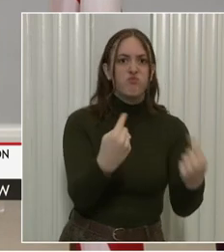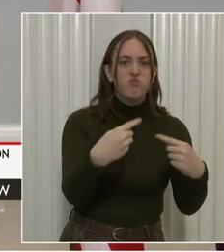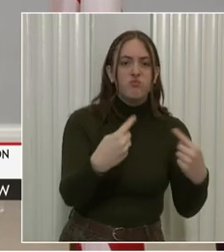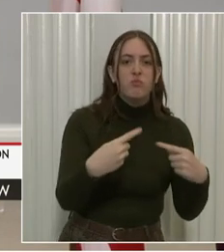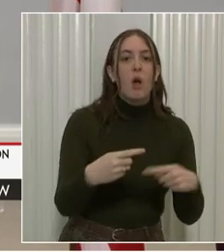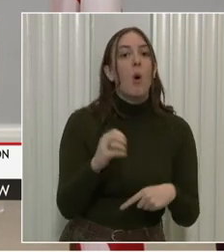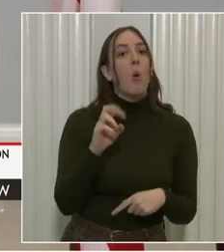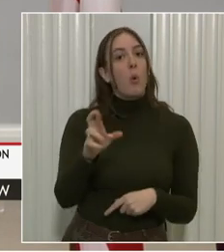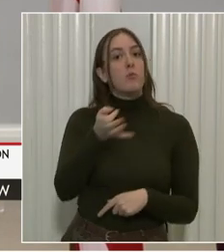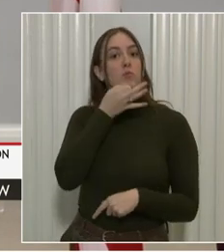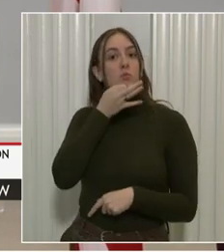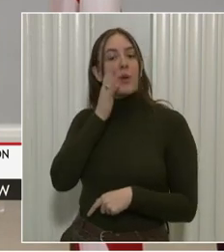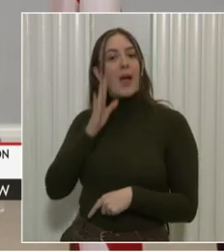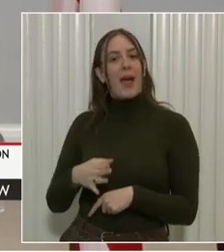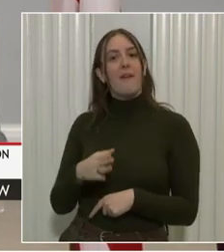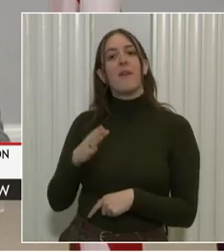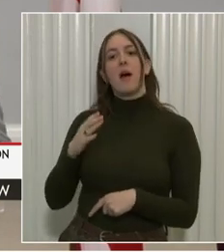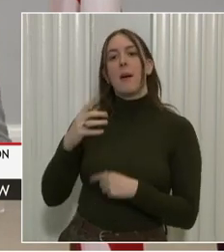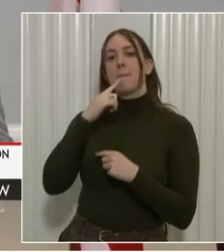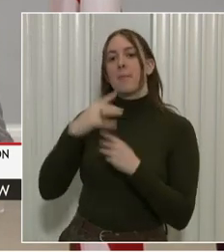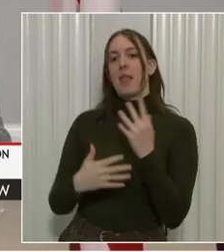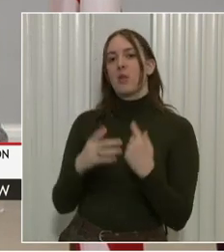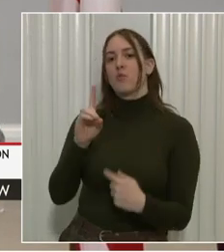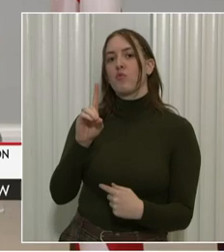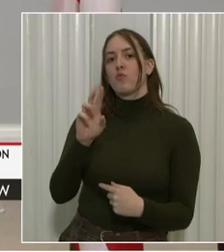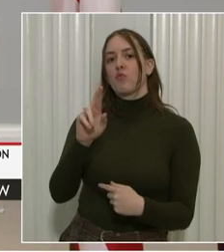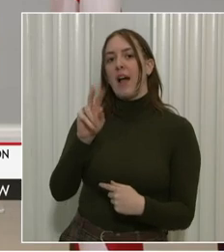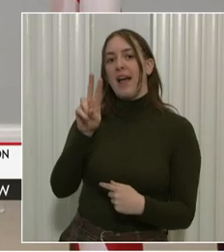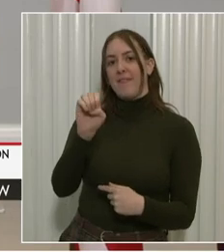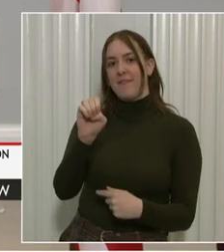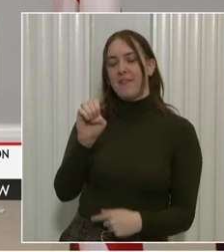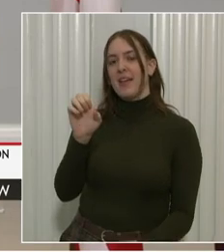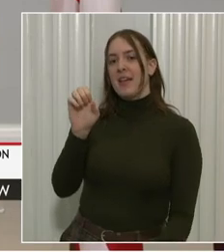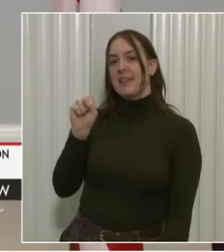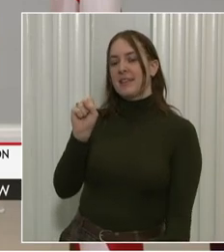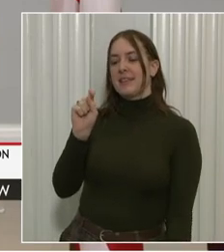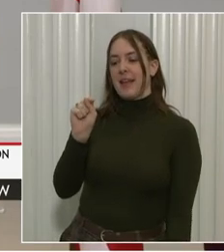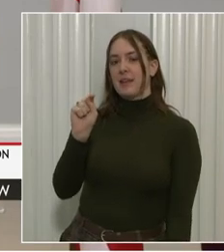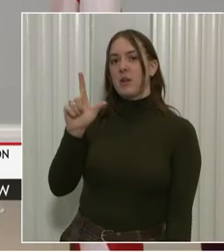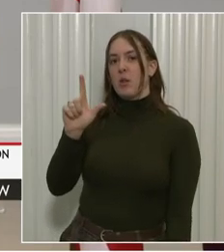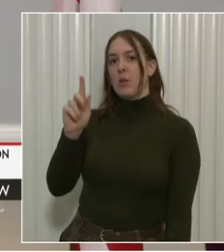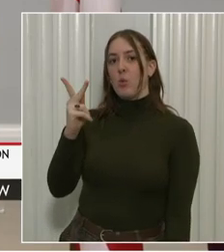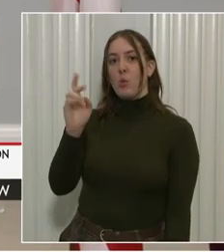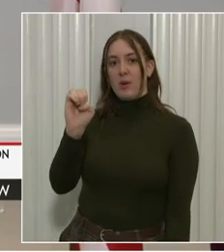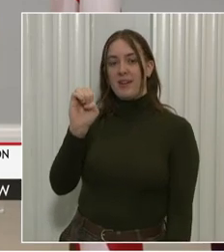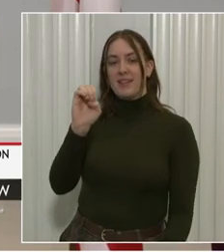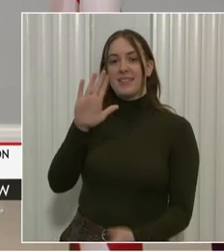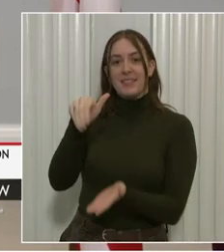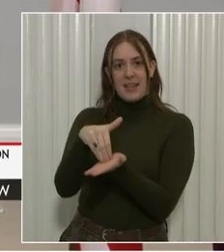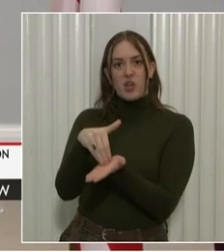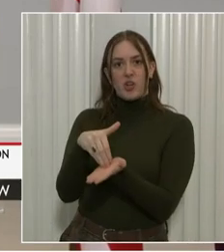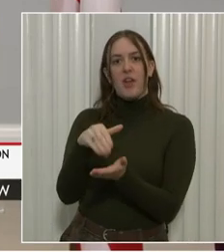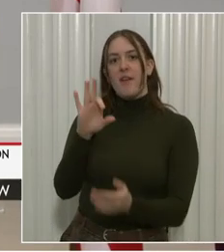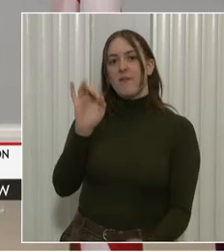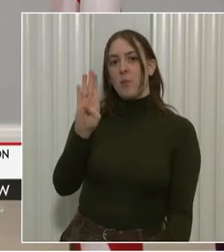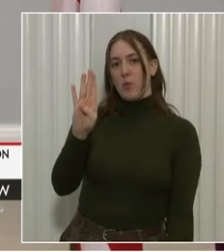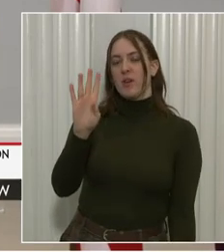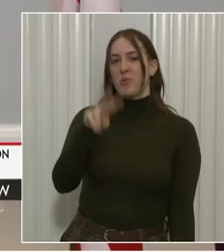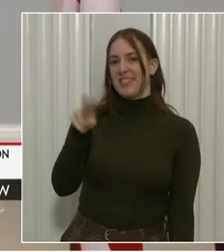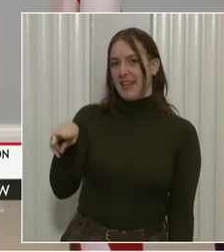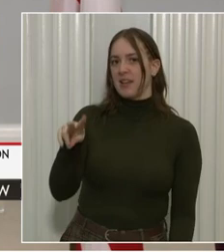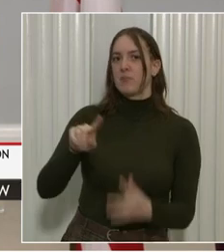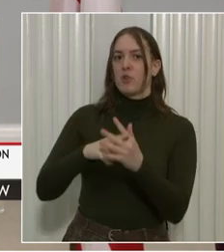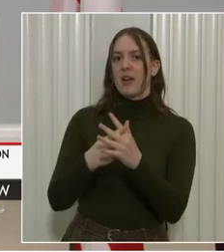drive in Ward 7 at St. Luke's Center on February the 22nd, beginning at 10:30.